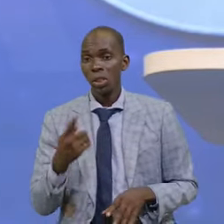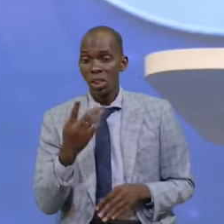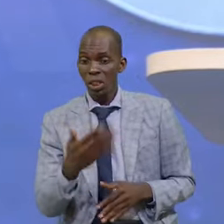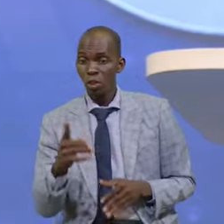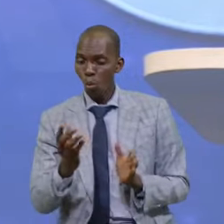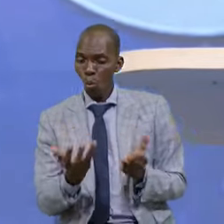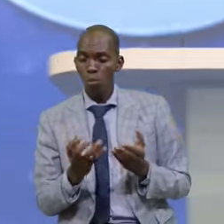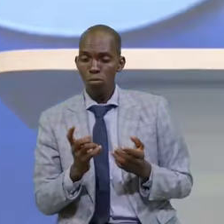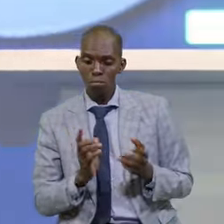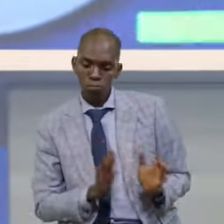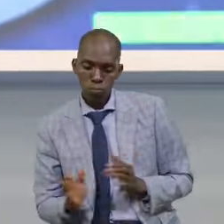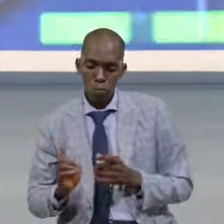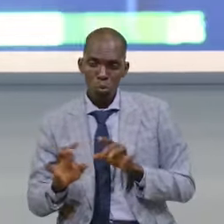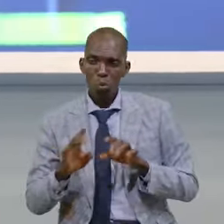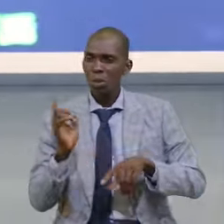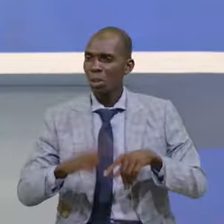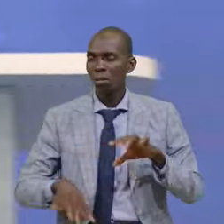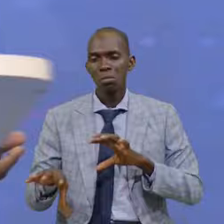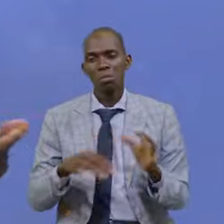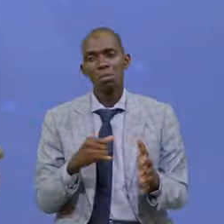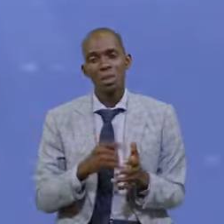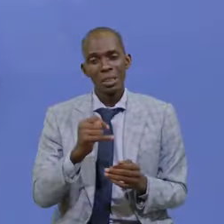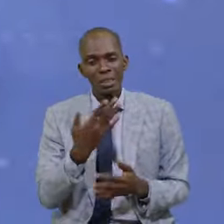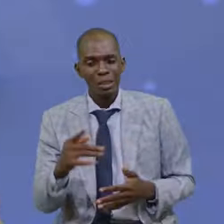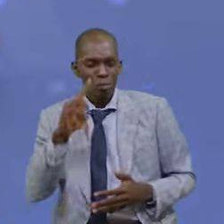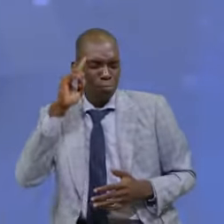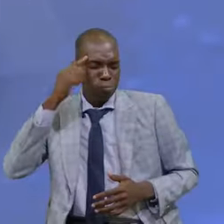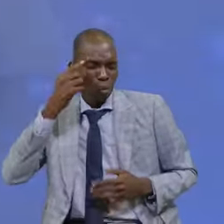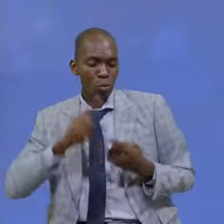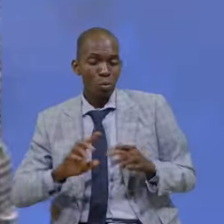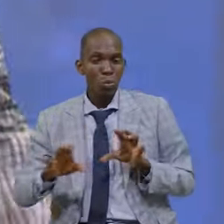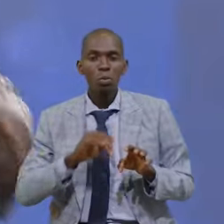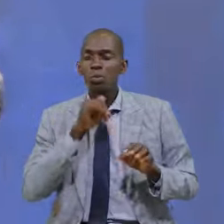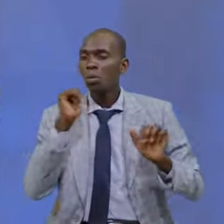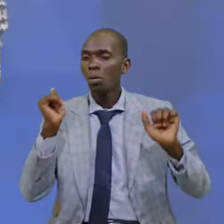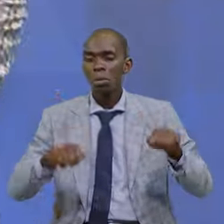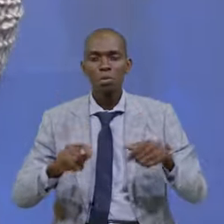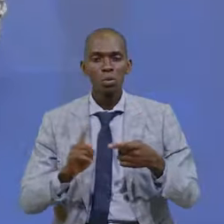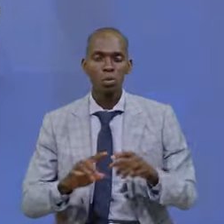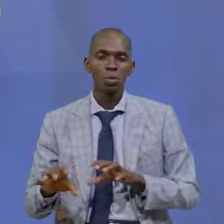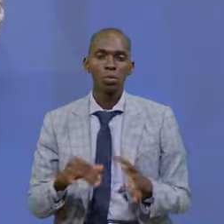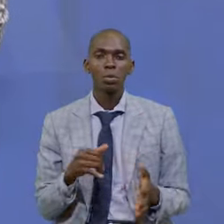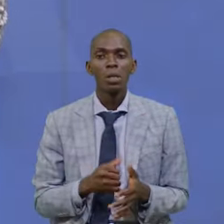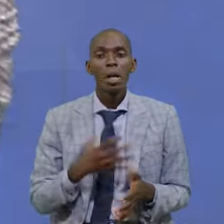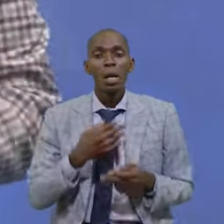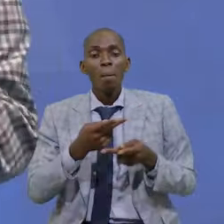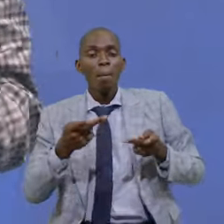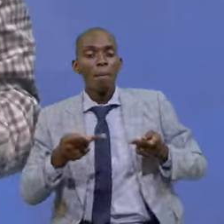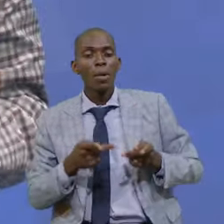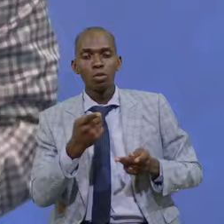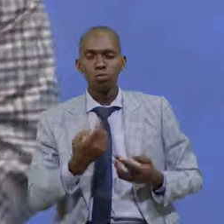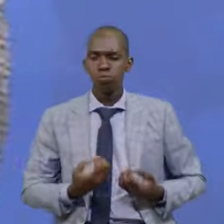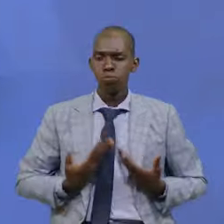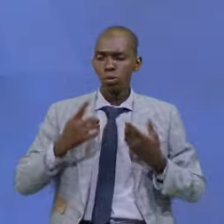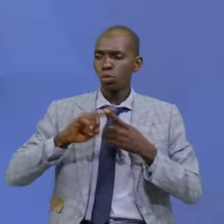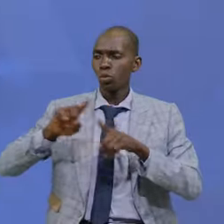you couldn't do. And the things you thought you were doing, you will not be able to do at the place you ought to get to. You